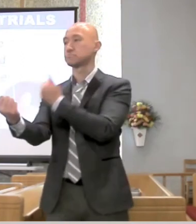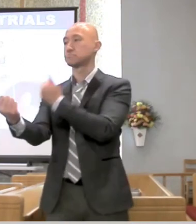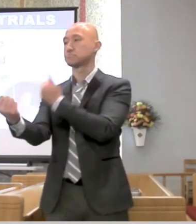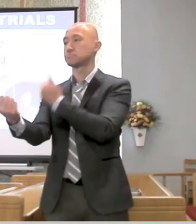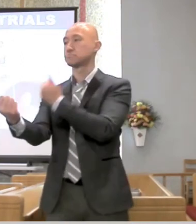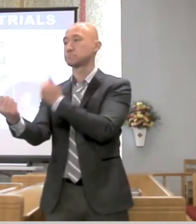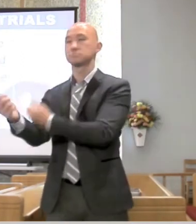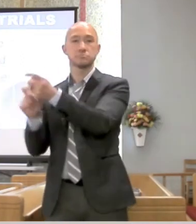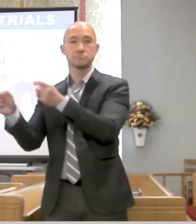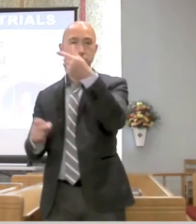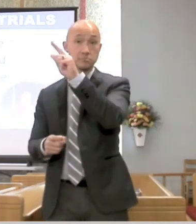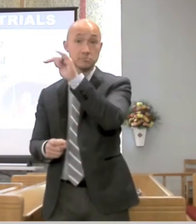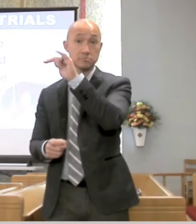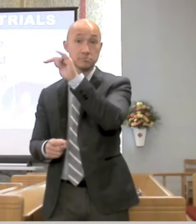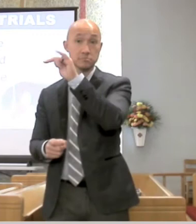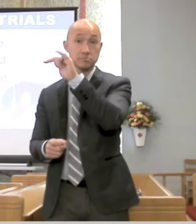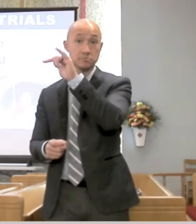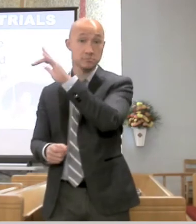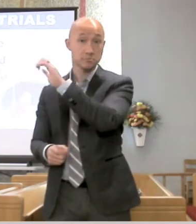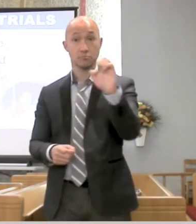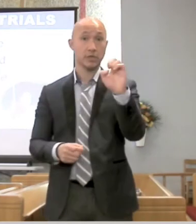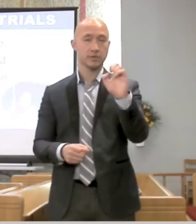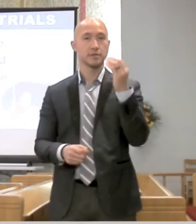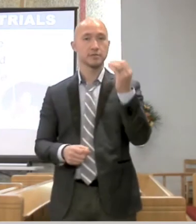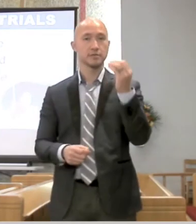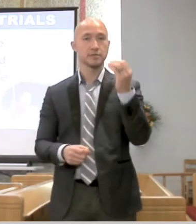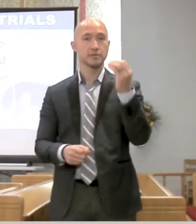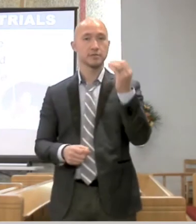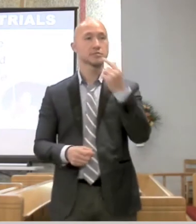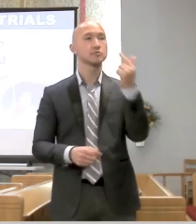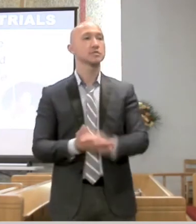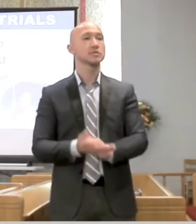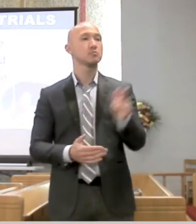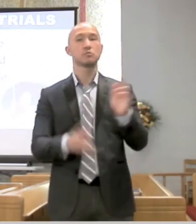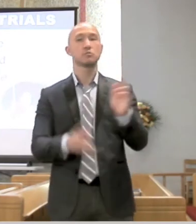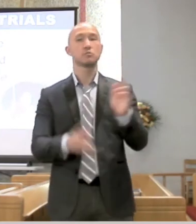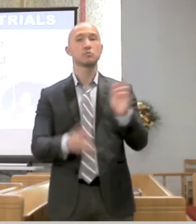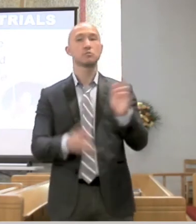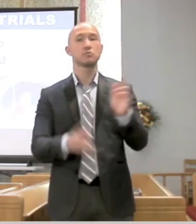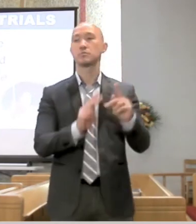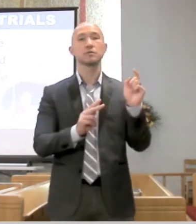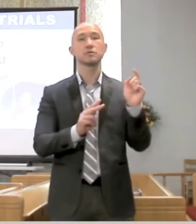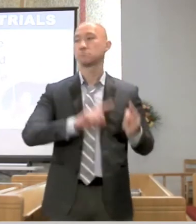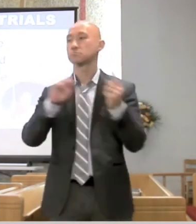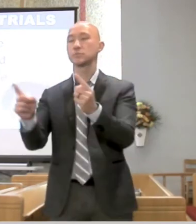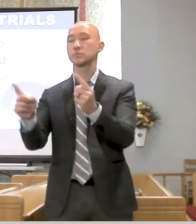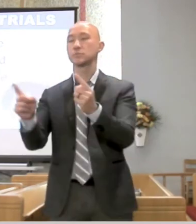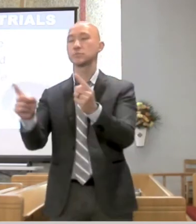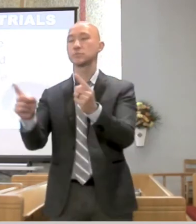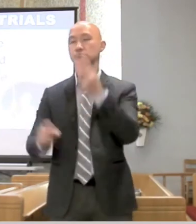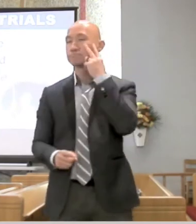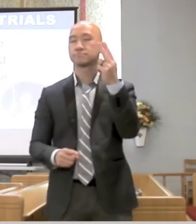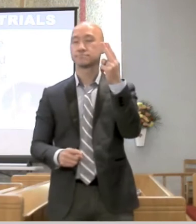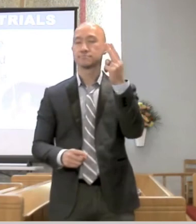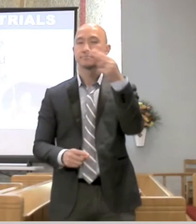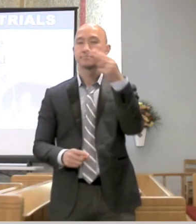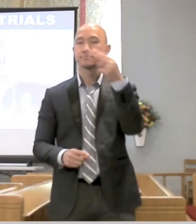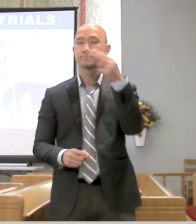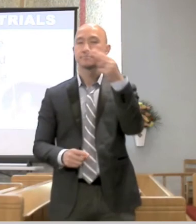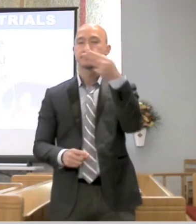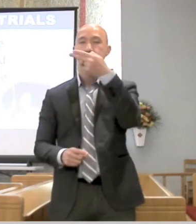stage. It's a good political move by Pilate. He wants to network with Herod. Apparently, Herod was very,